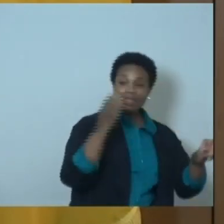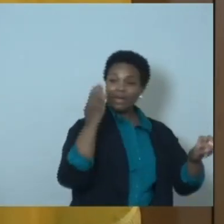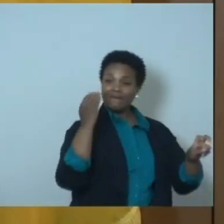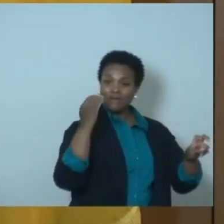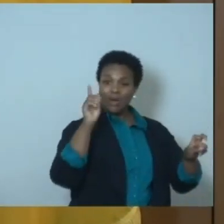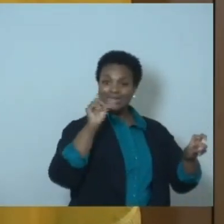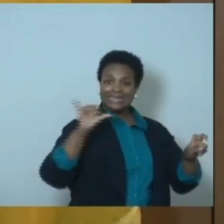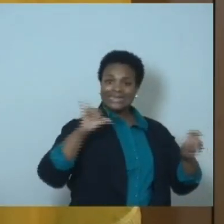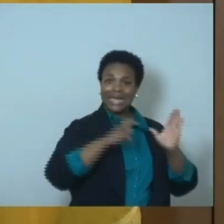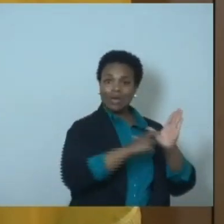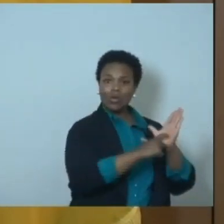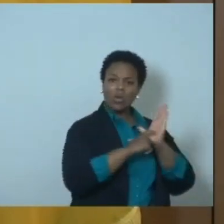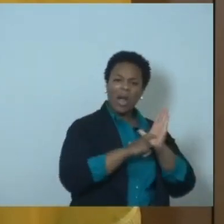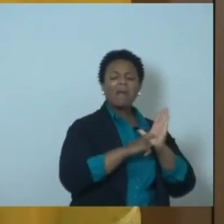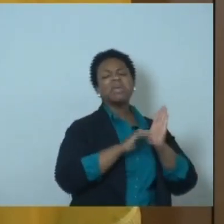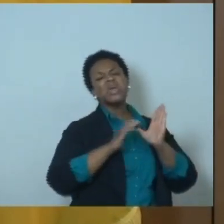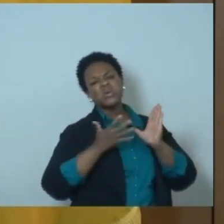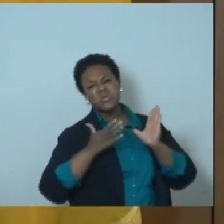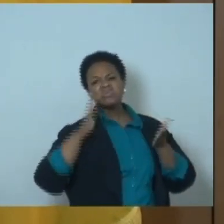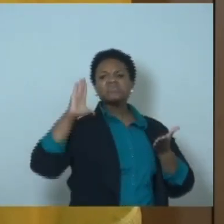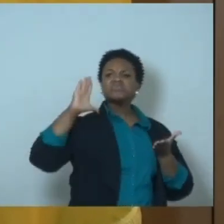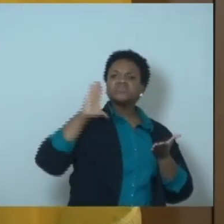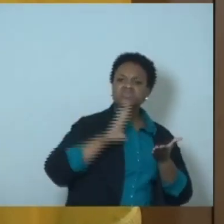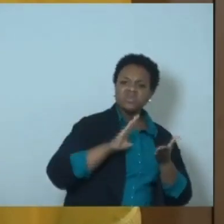for some business travelers.